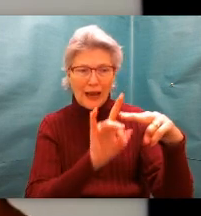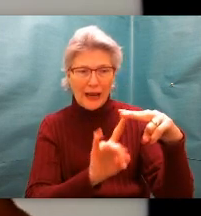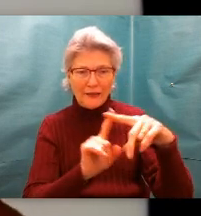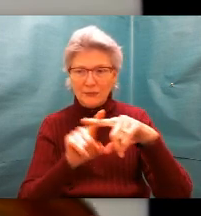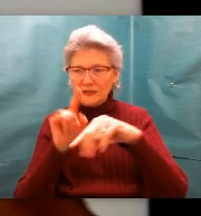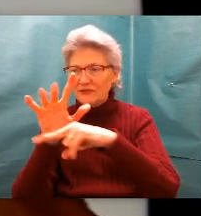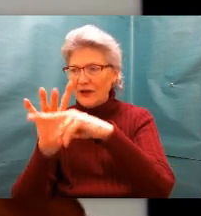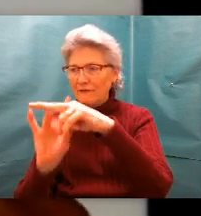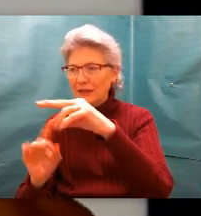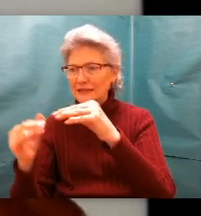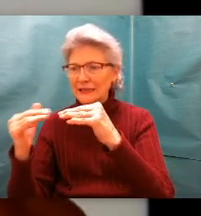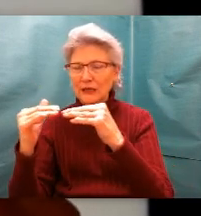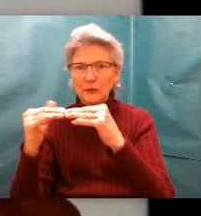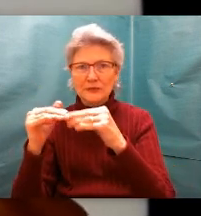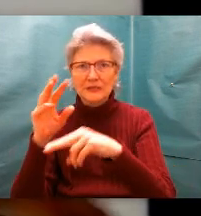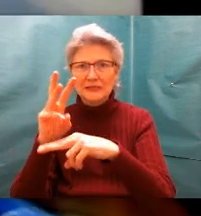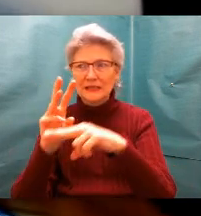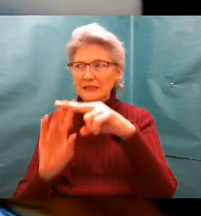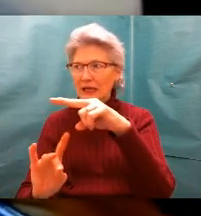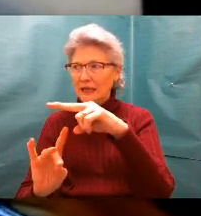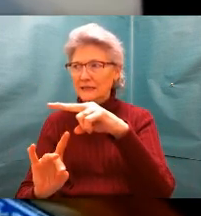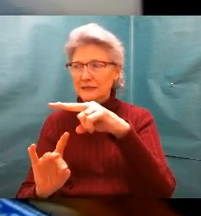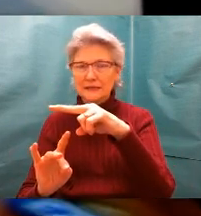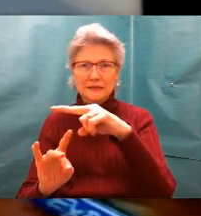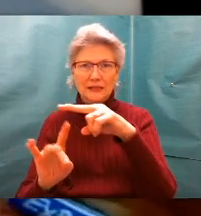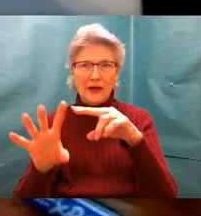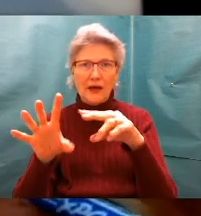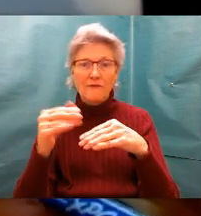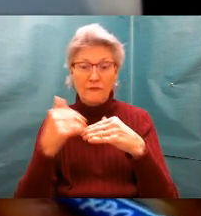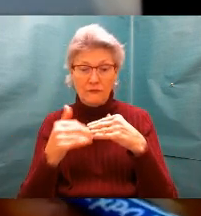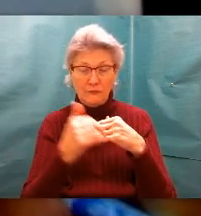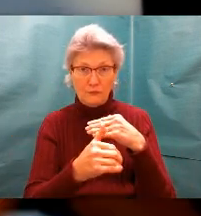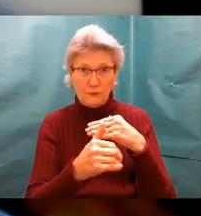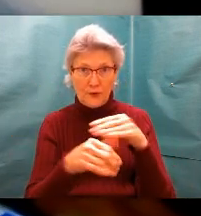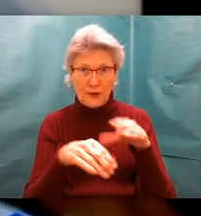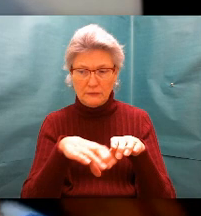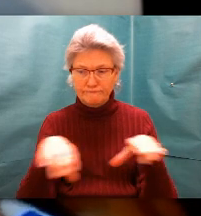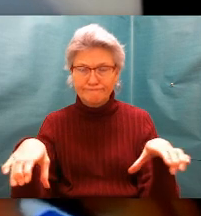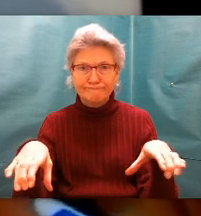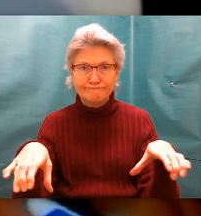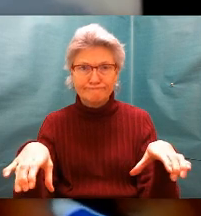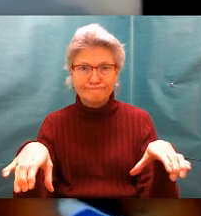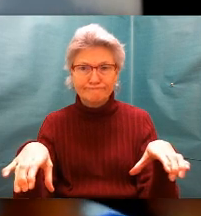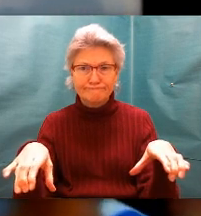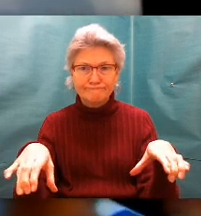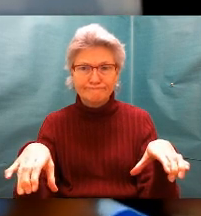5/8 for a total of 6/8 of the bread.